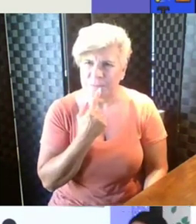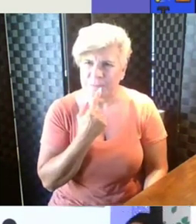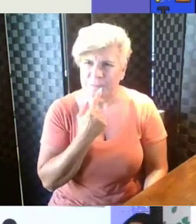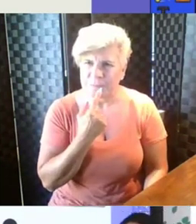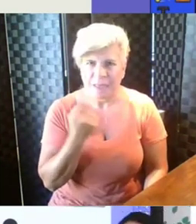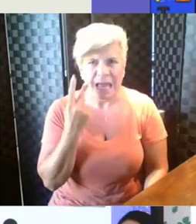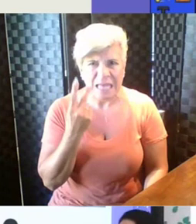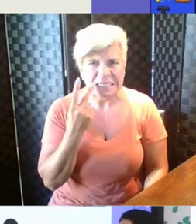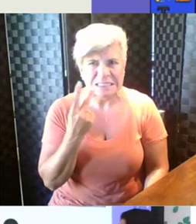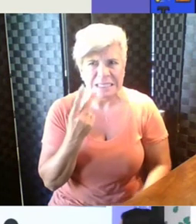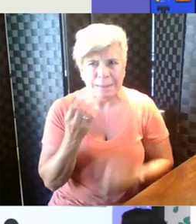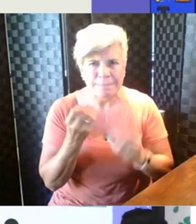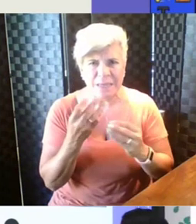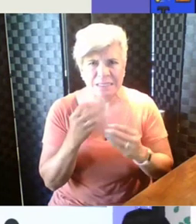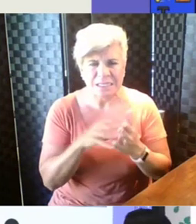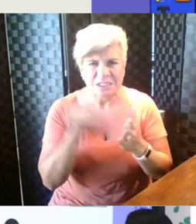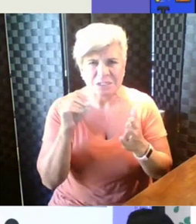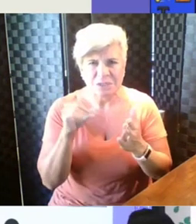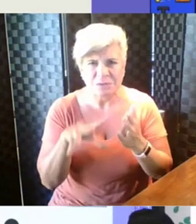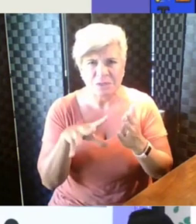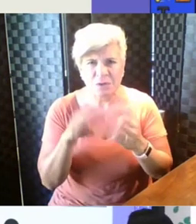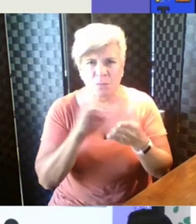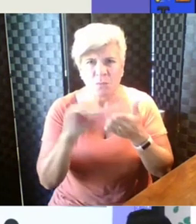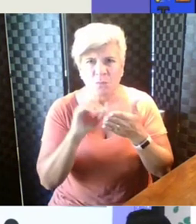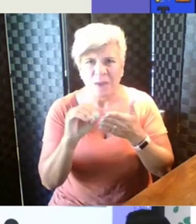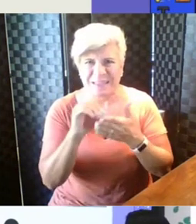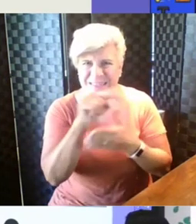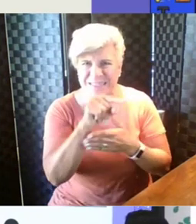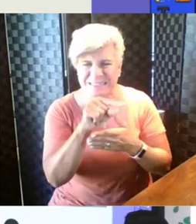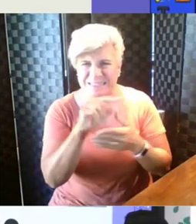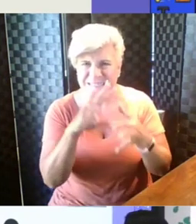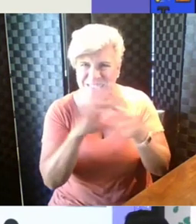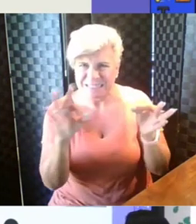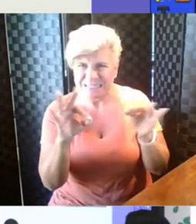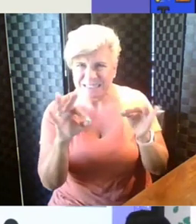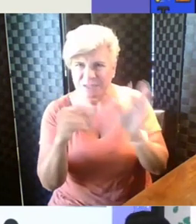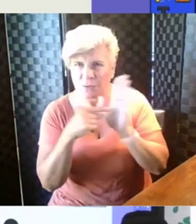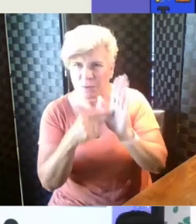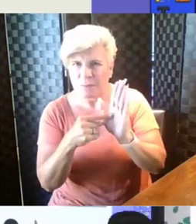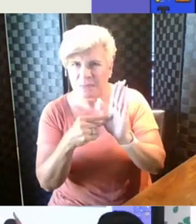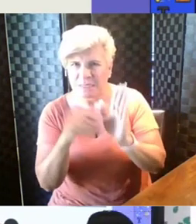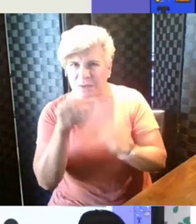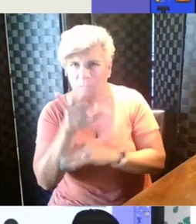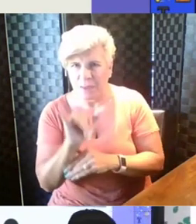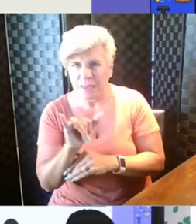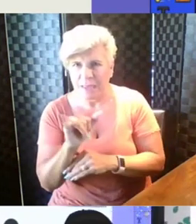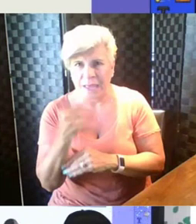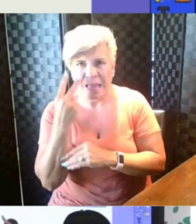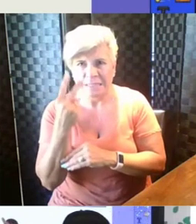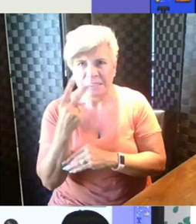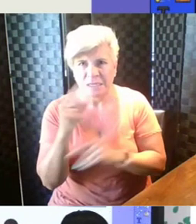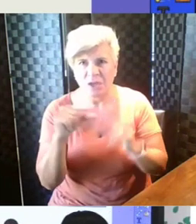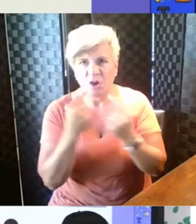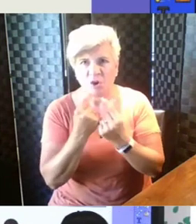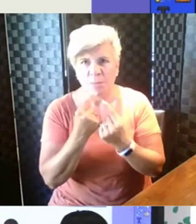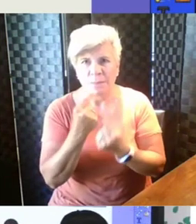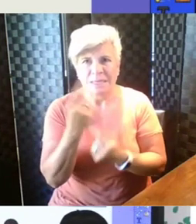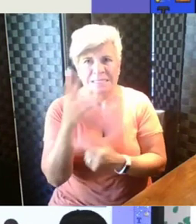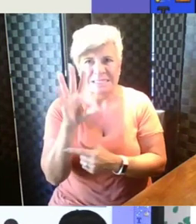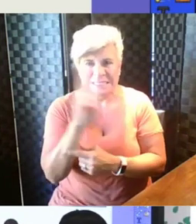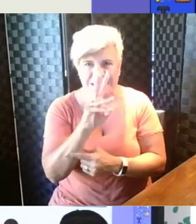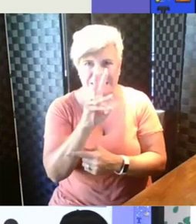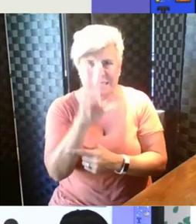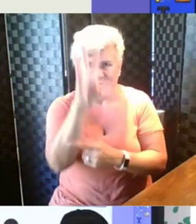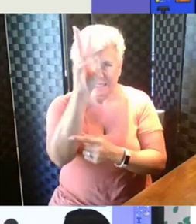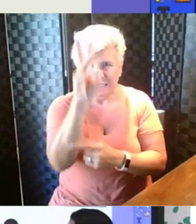lot of students write this equation to represent the array because I do see a group of 6 and I do see